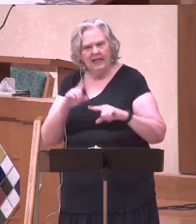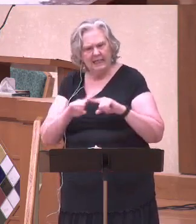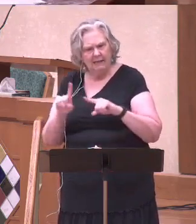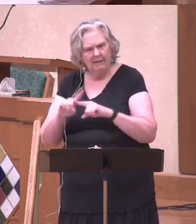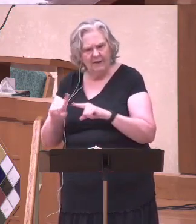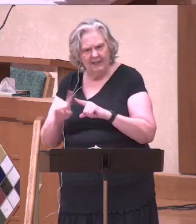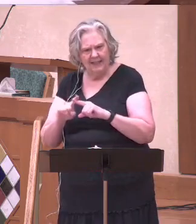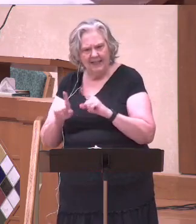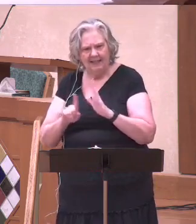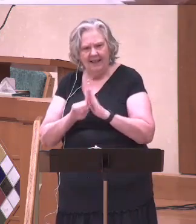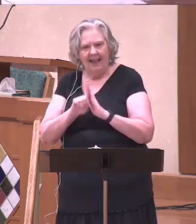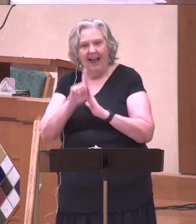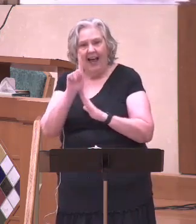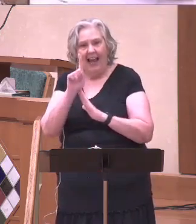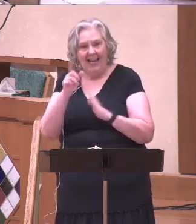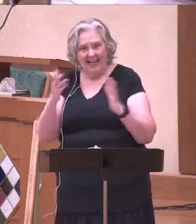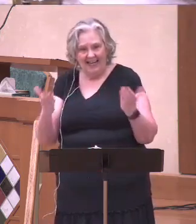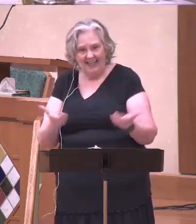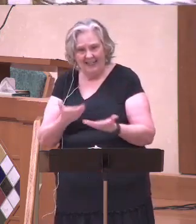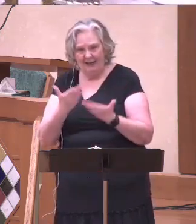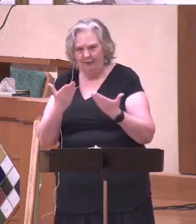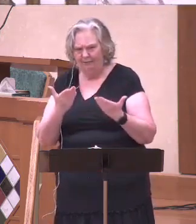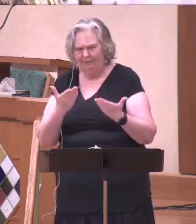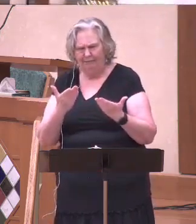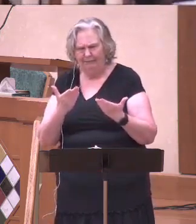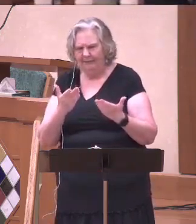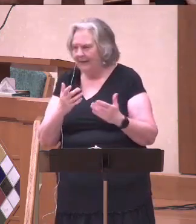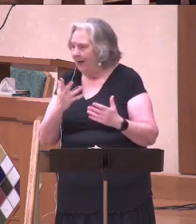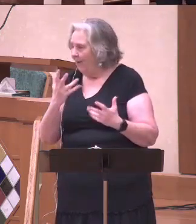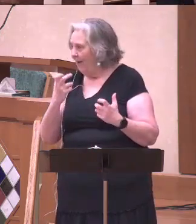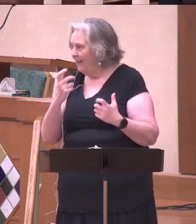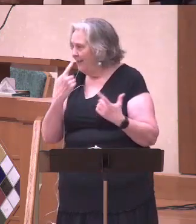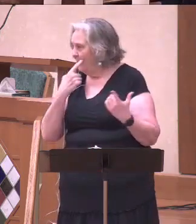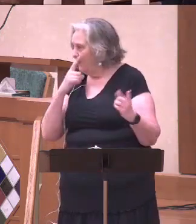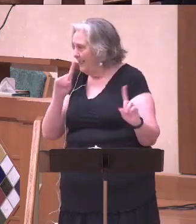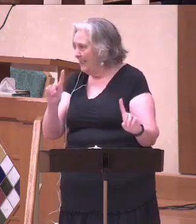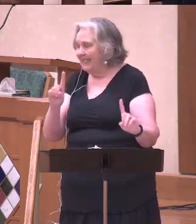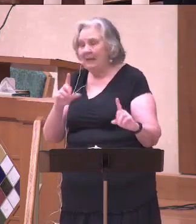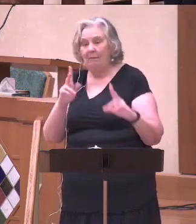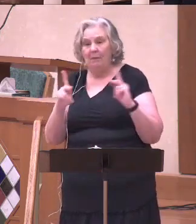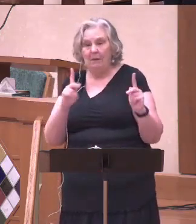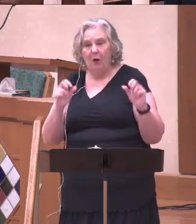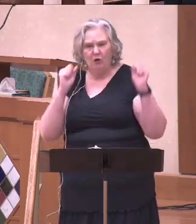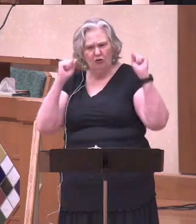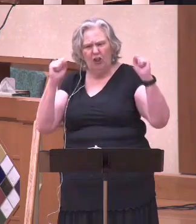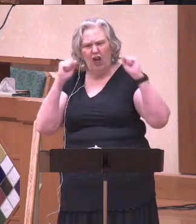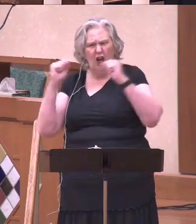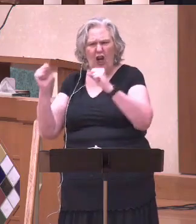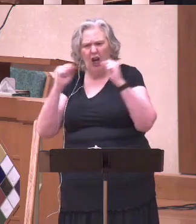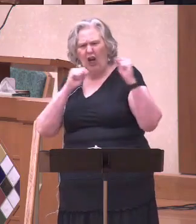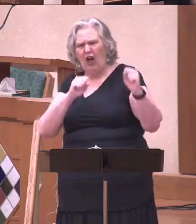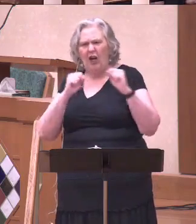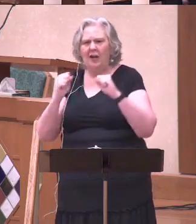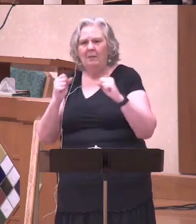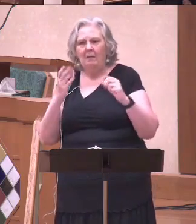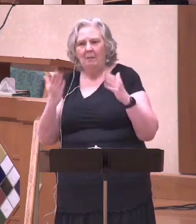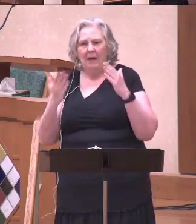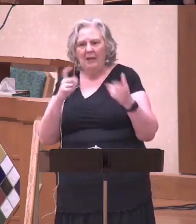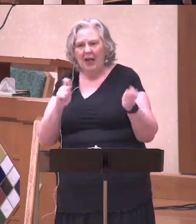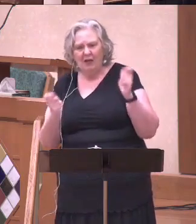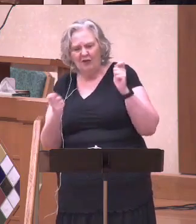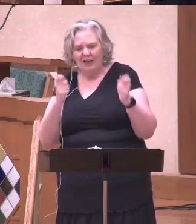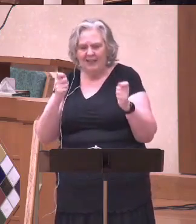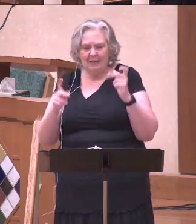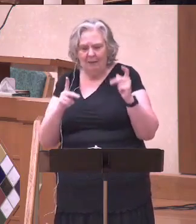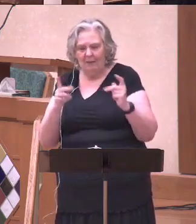in height here, right? And so we wanted you to succeed, and so people cheered you on and maybe adjusted a little bit as everybody